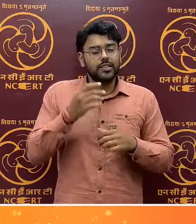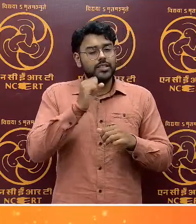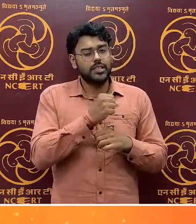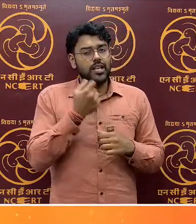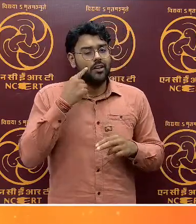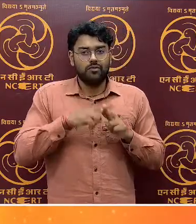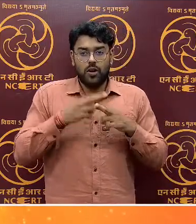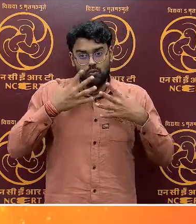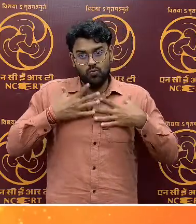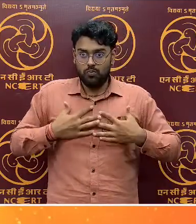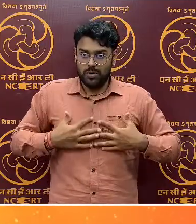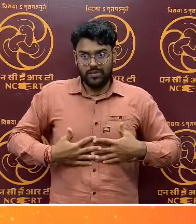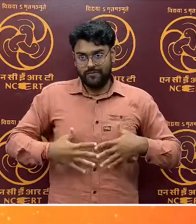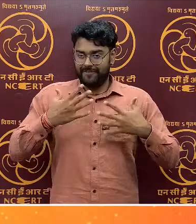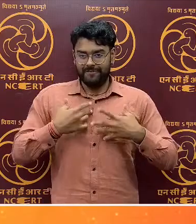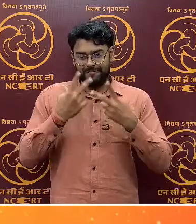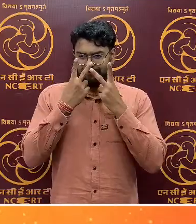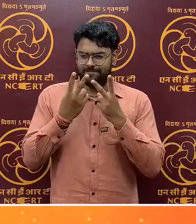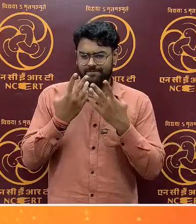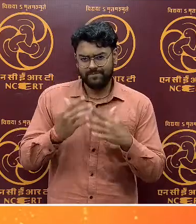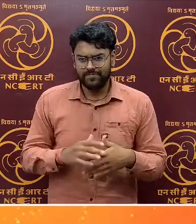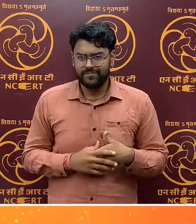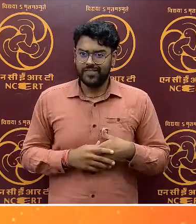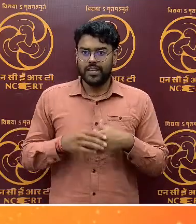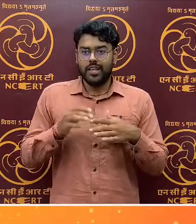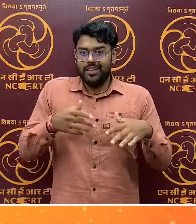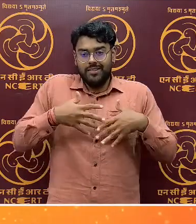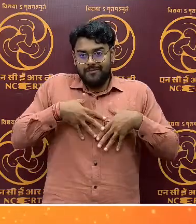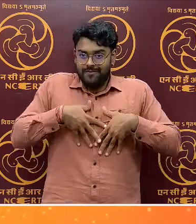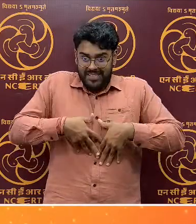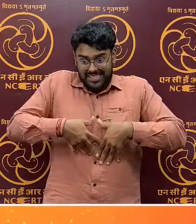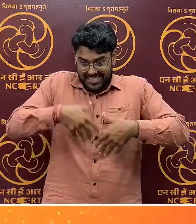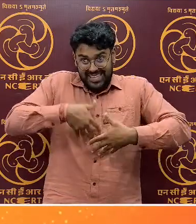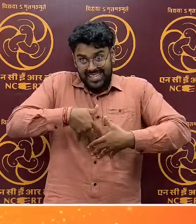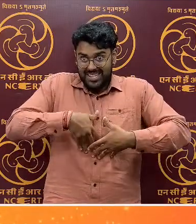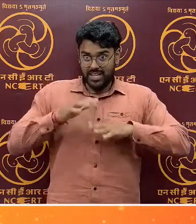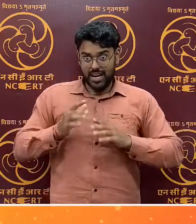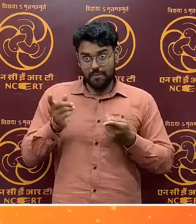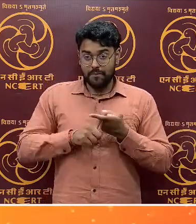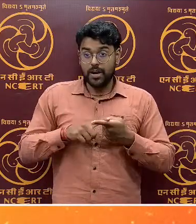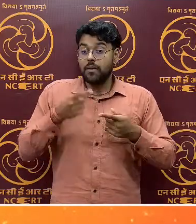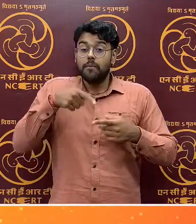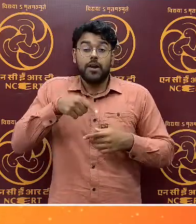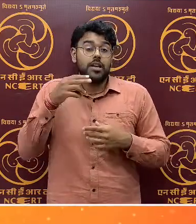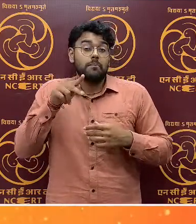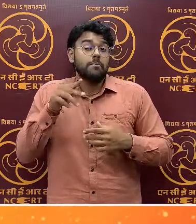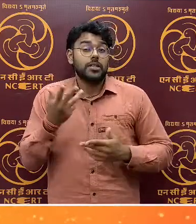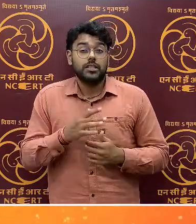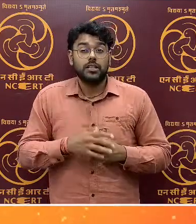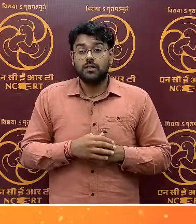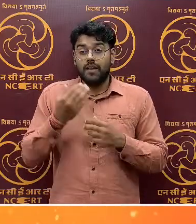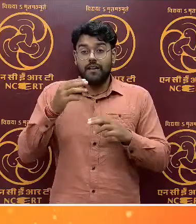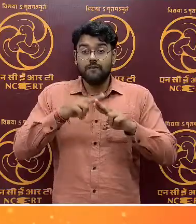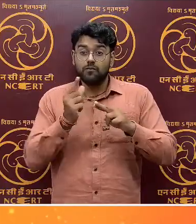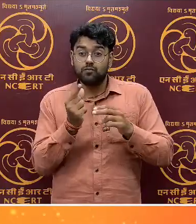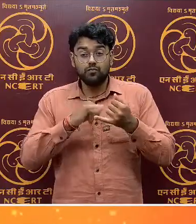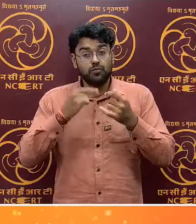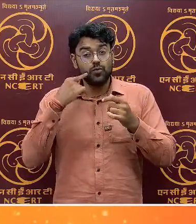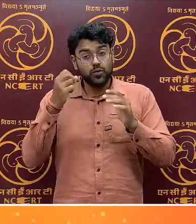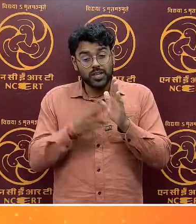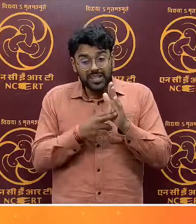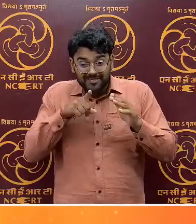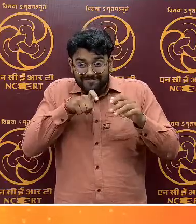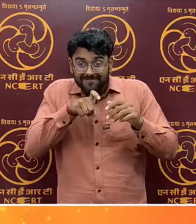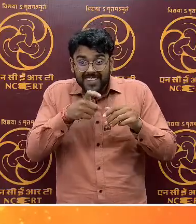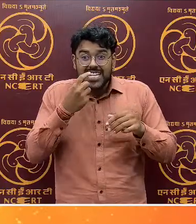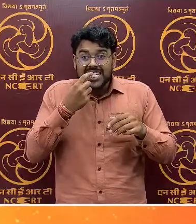of humans, we have seen the fertilization takes place internally. What exactly it means that the fusion of gametes, the sperm